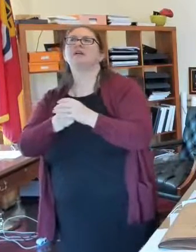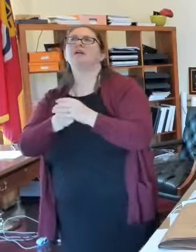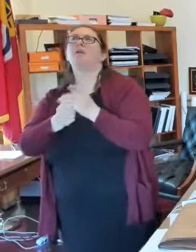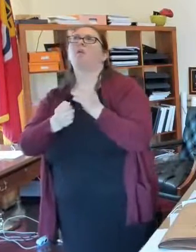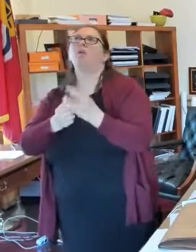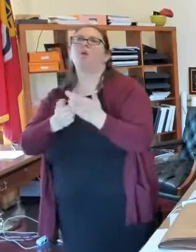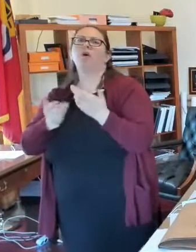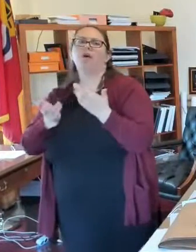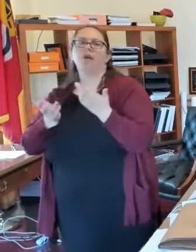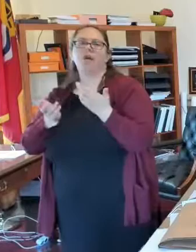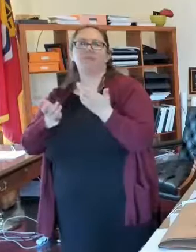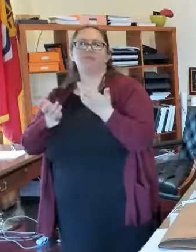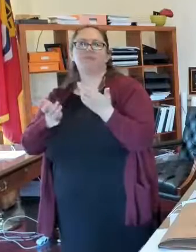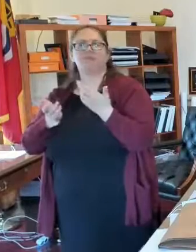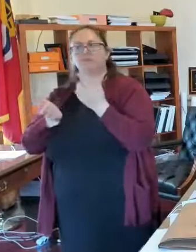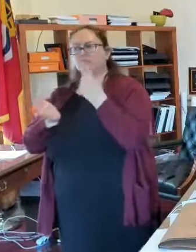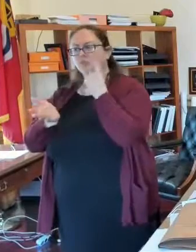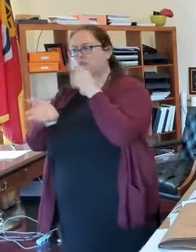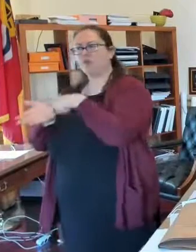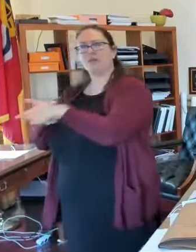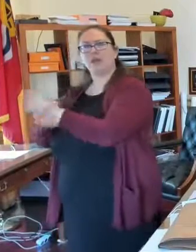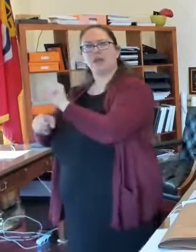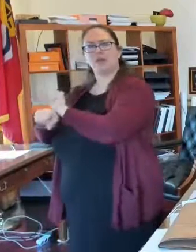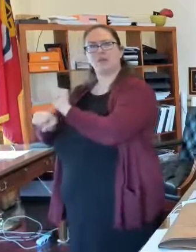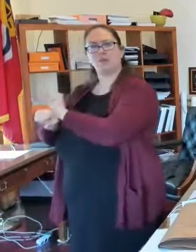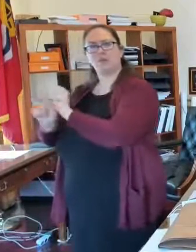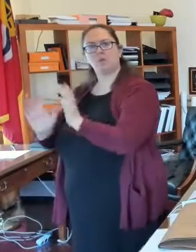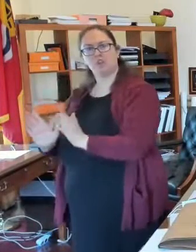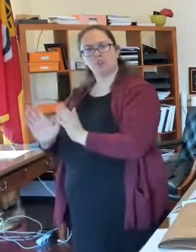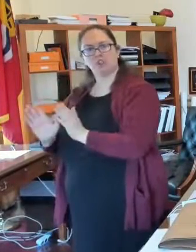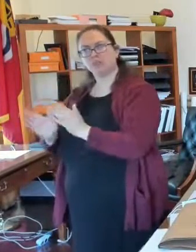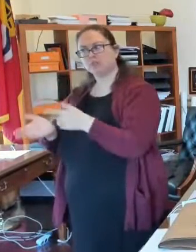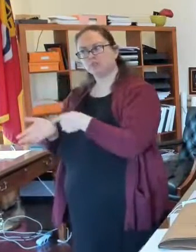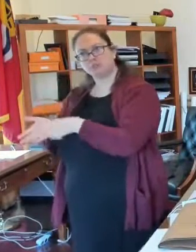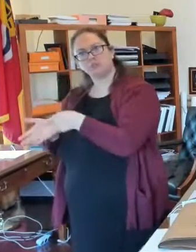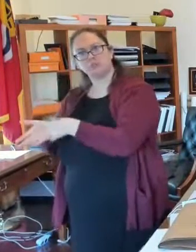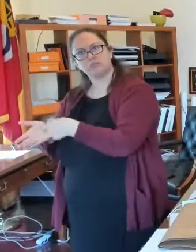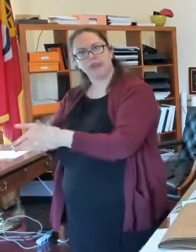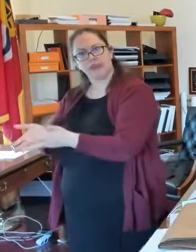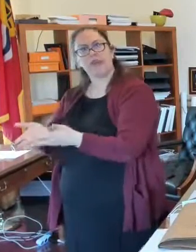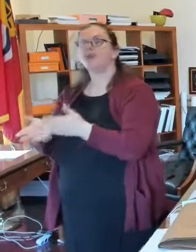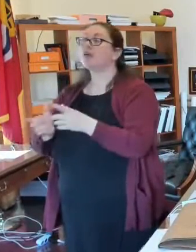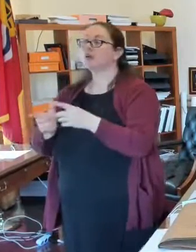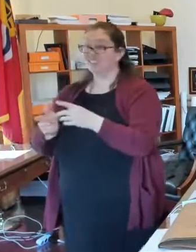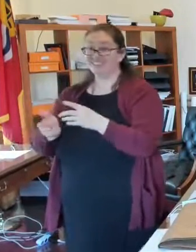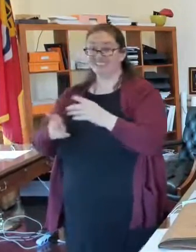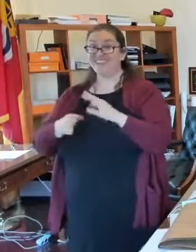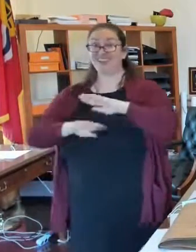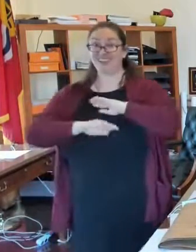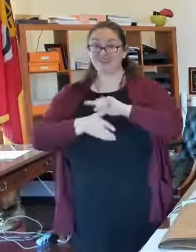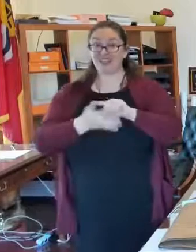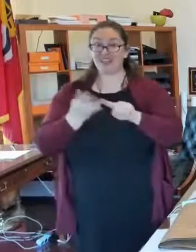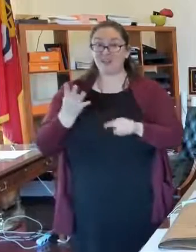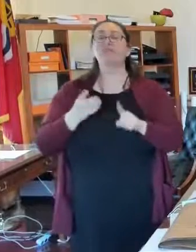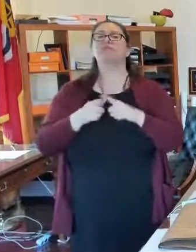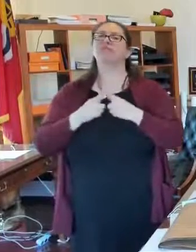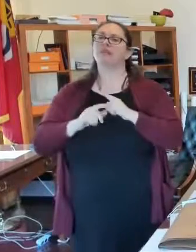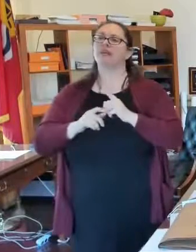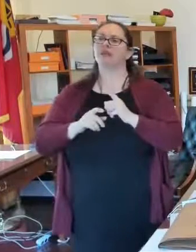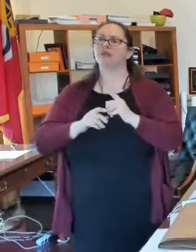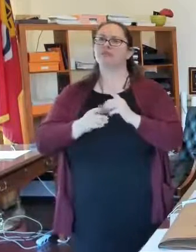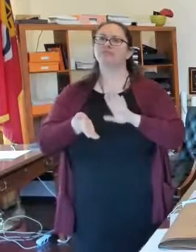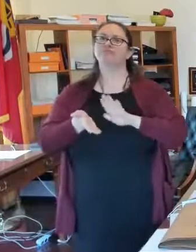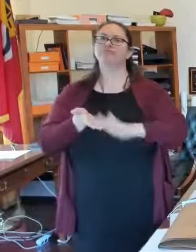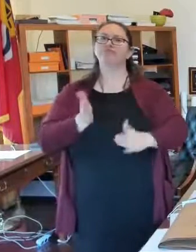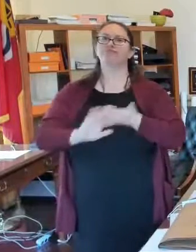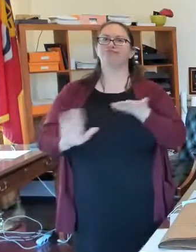for paycheck, continuing to pay employees. So there's a lot of details in this. This bill